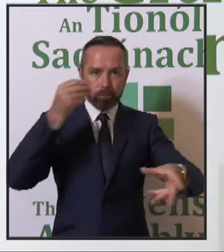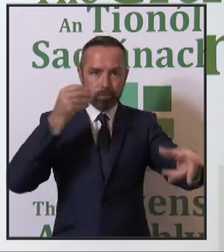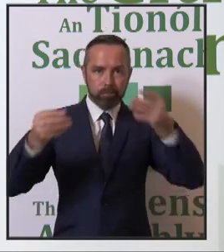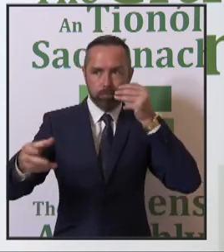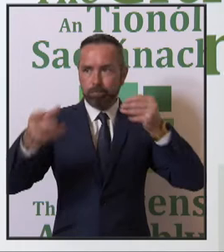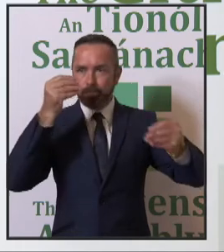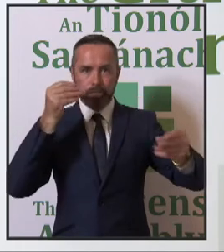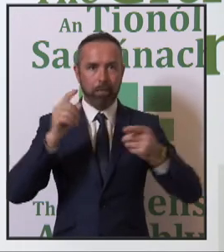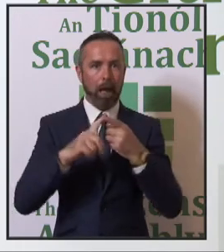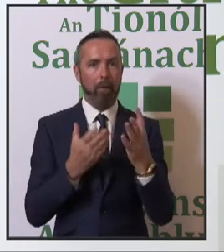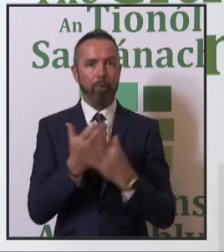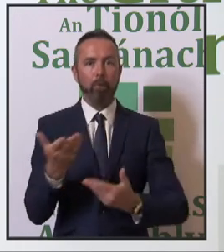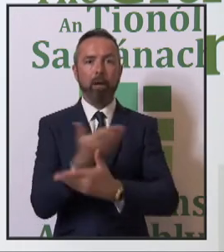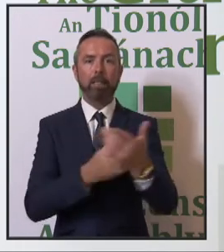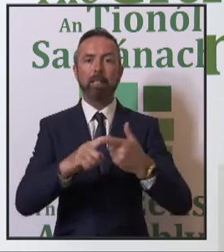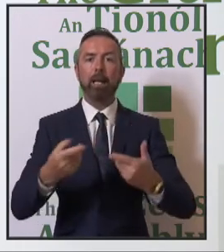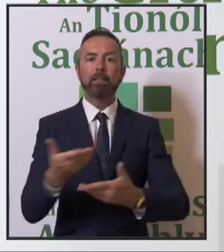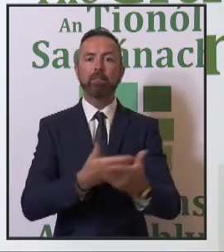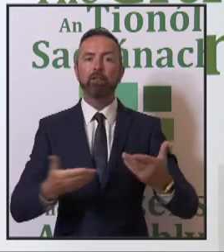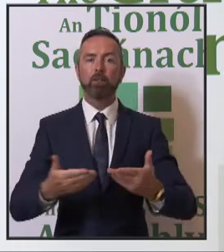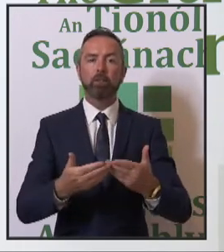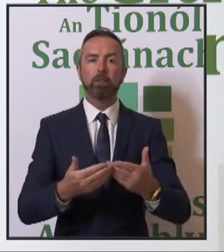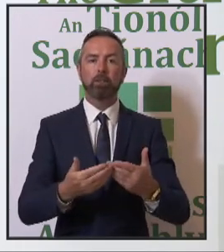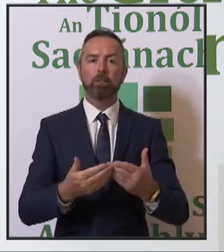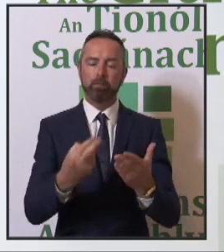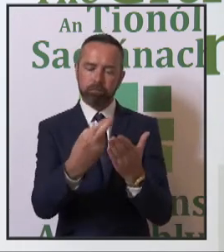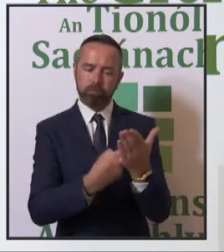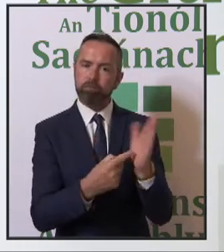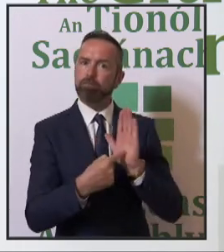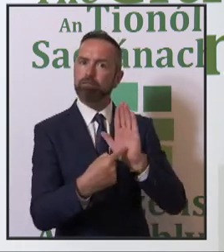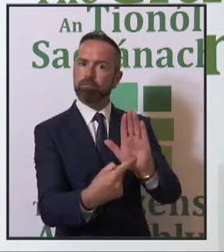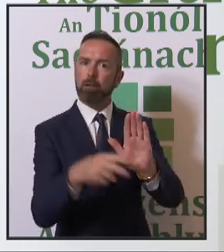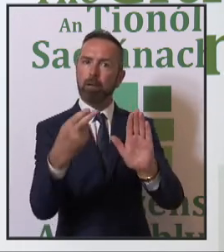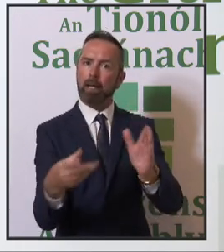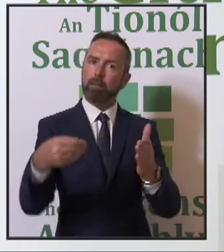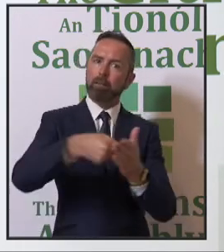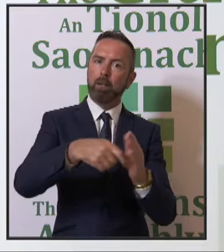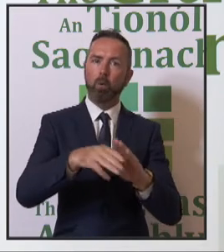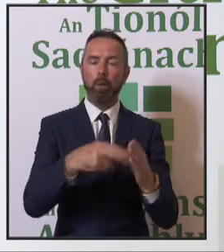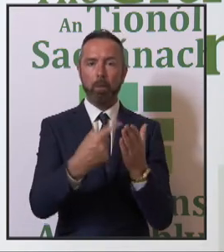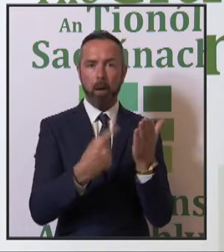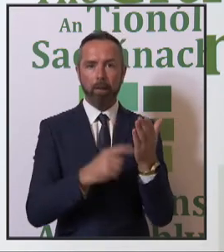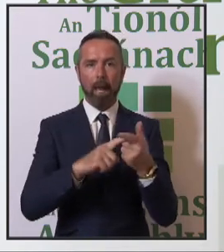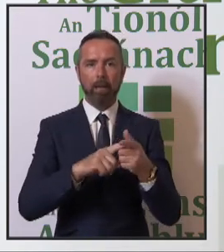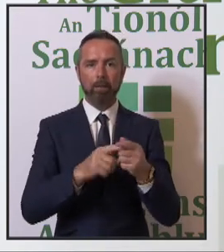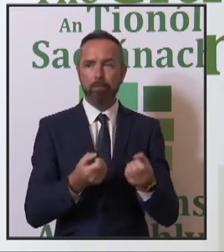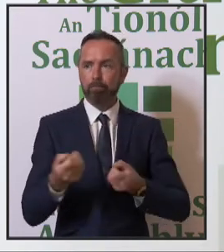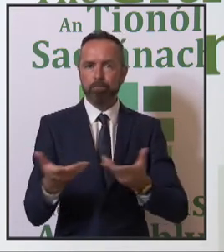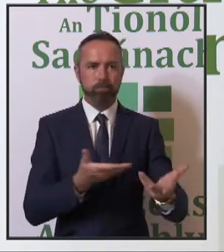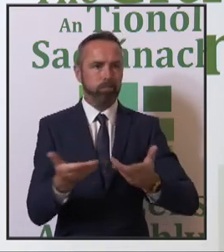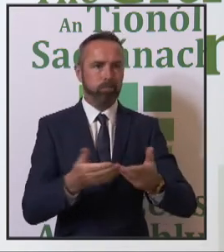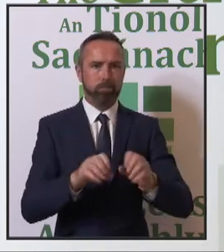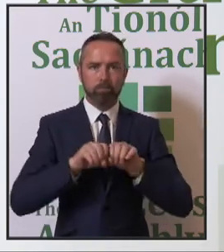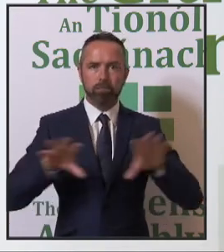our considerations and discussions, come up with recommendations that we can embed in policy and communicate to our publics and our communities